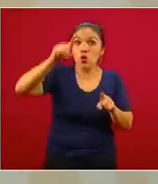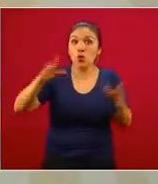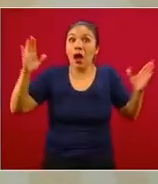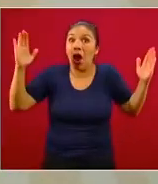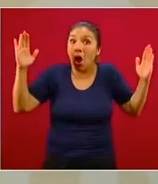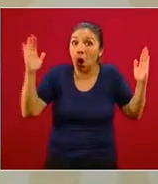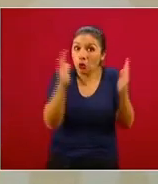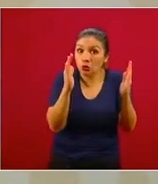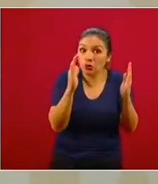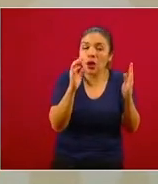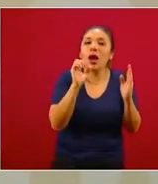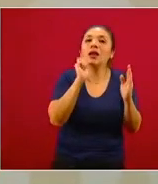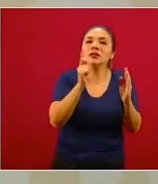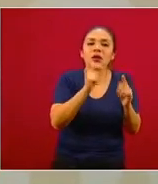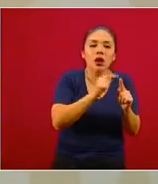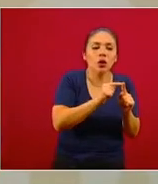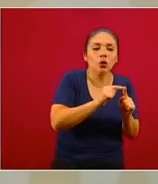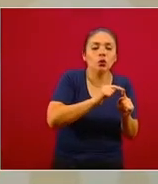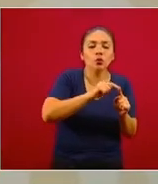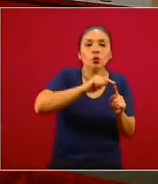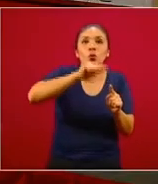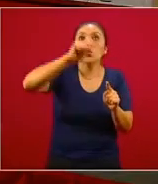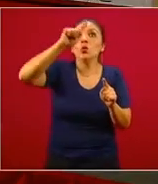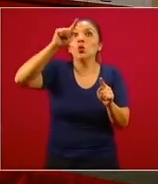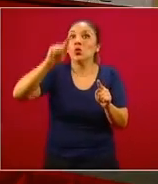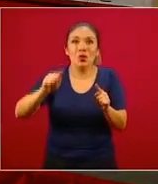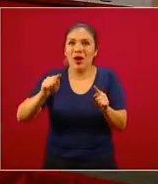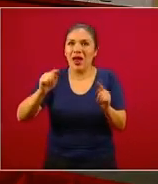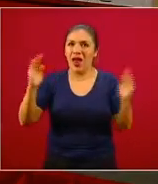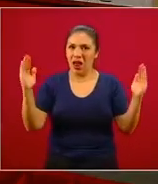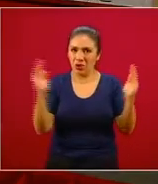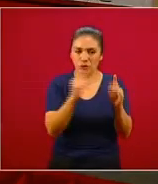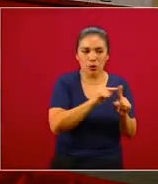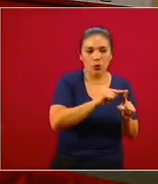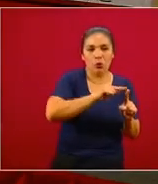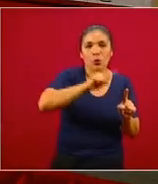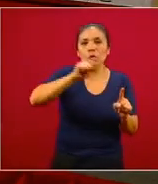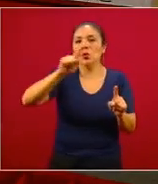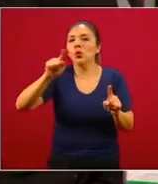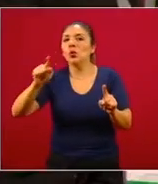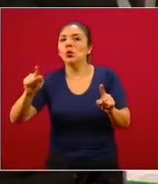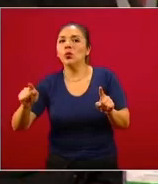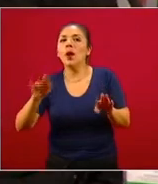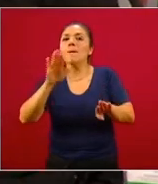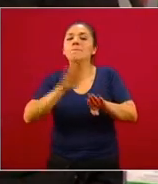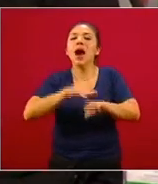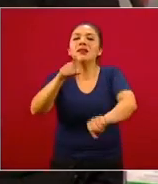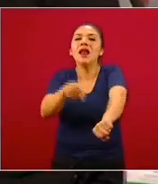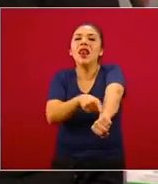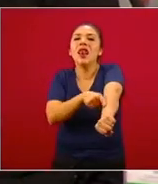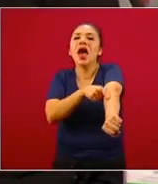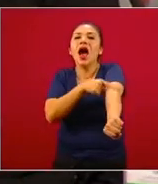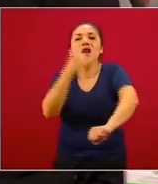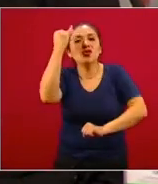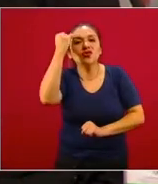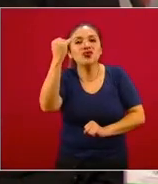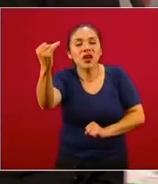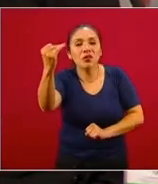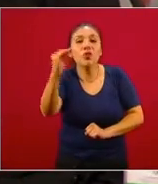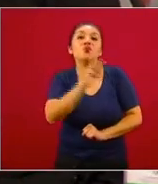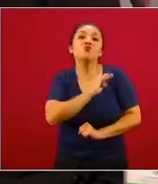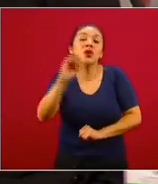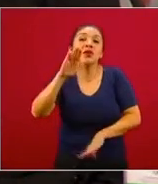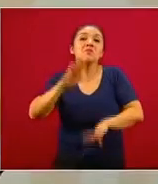smaller, it gets longer. So perhaps 95% of the cases will be completed